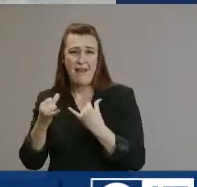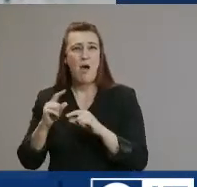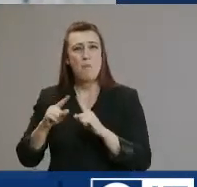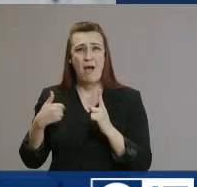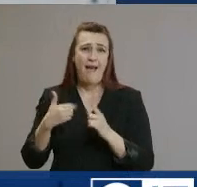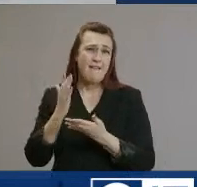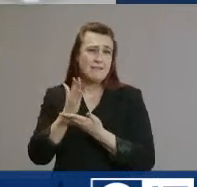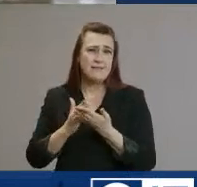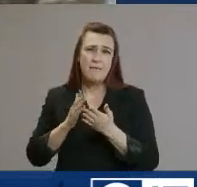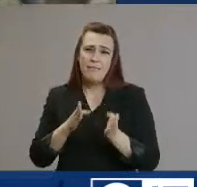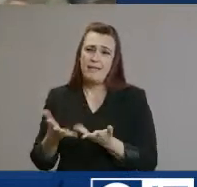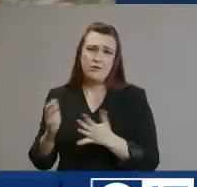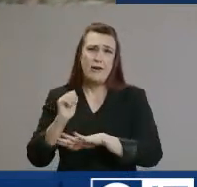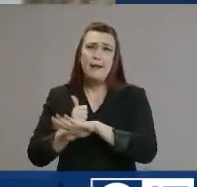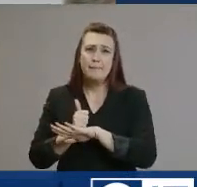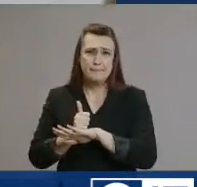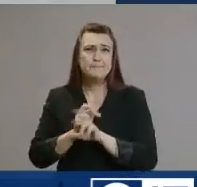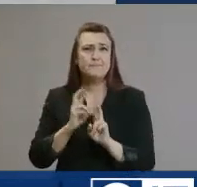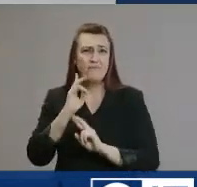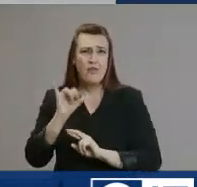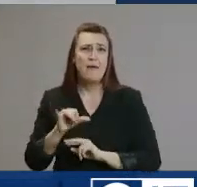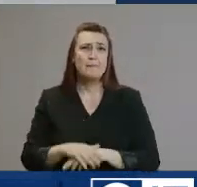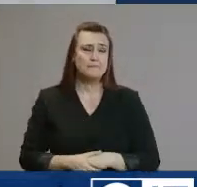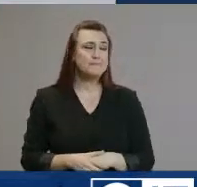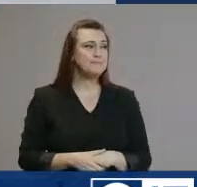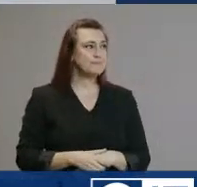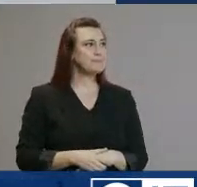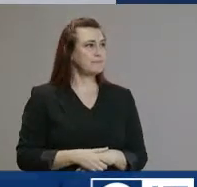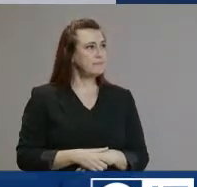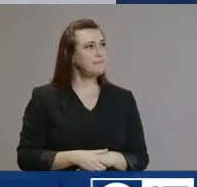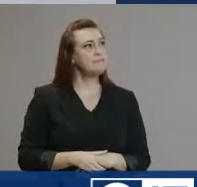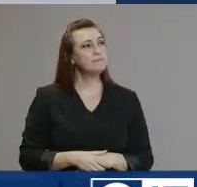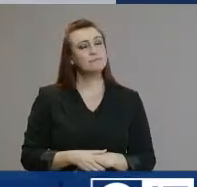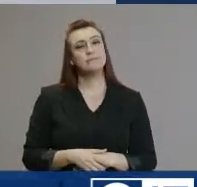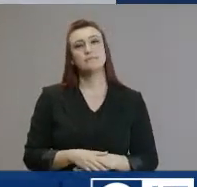talk about our plan going forward.